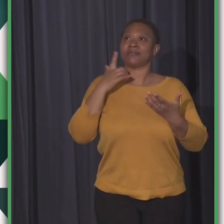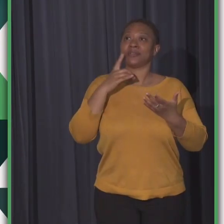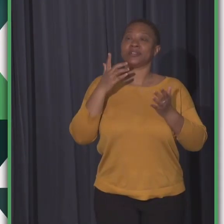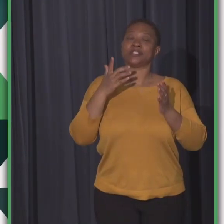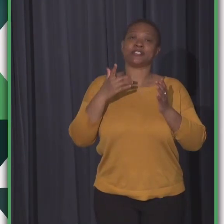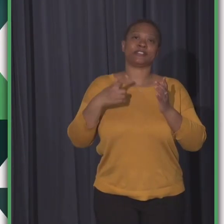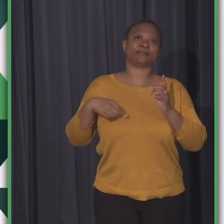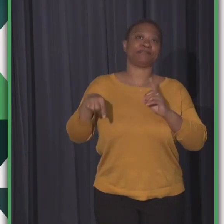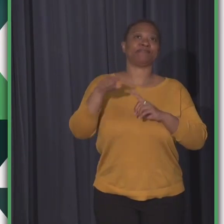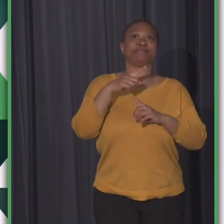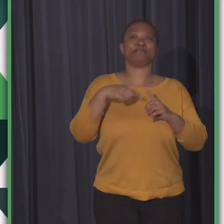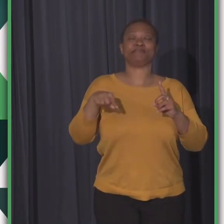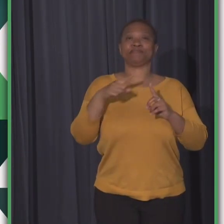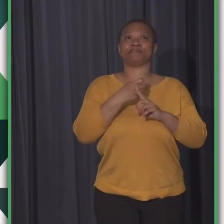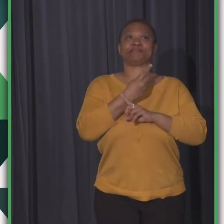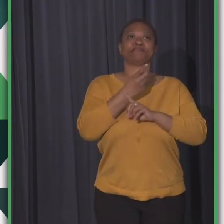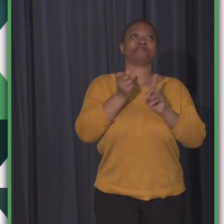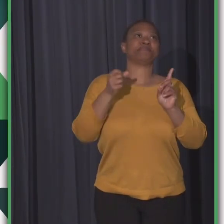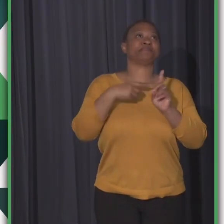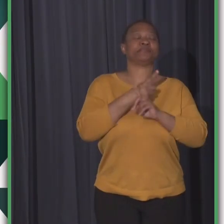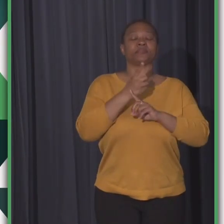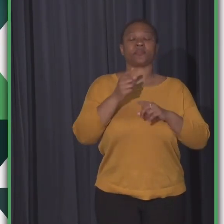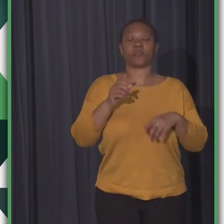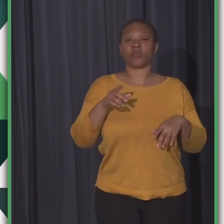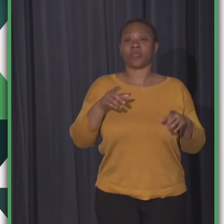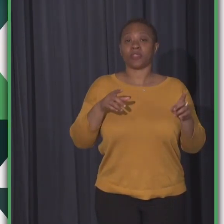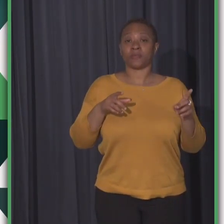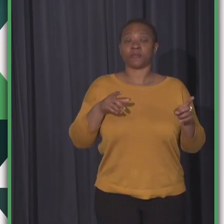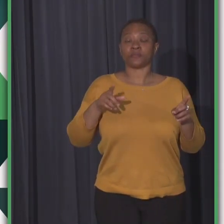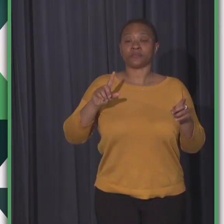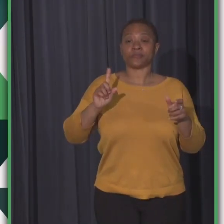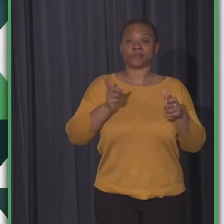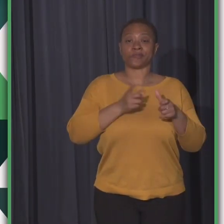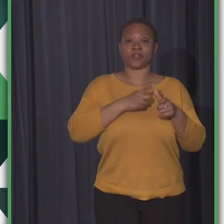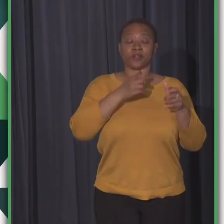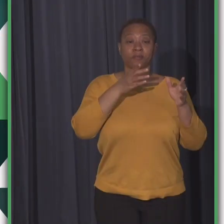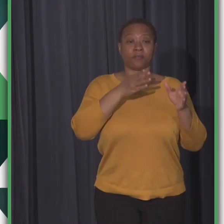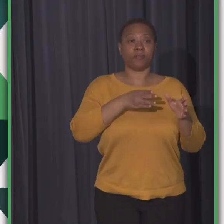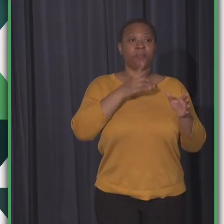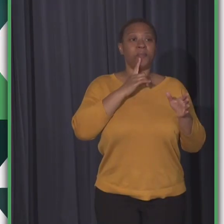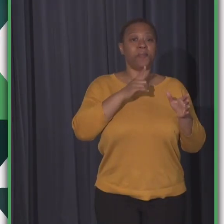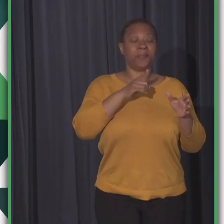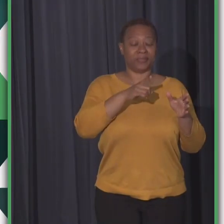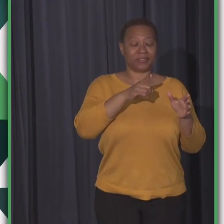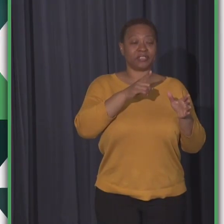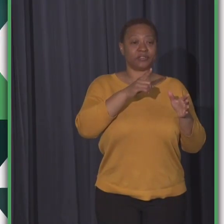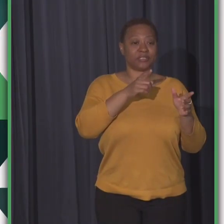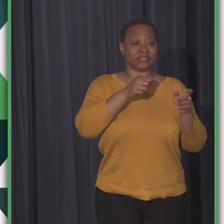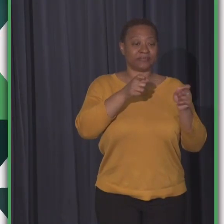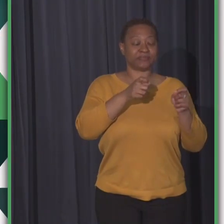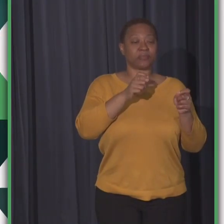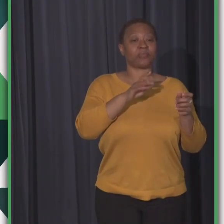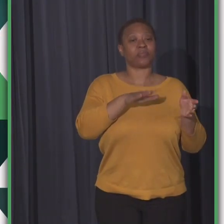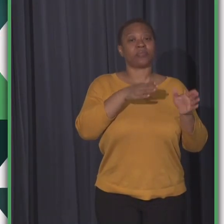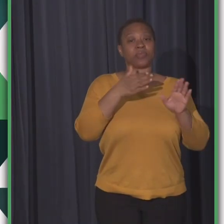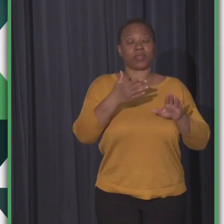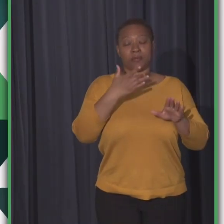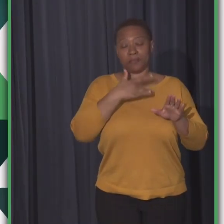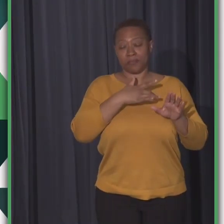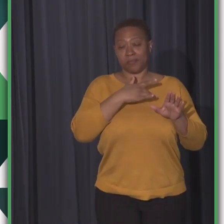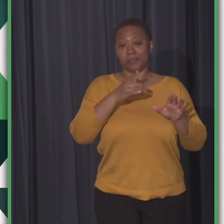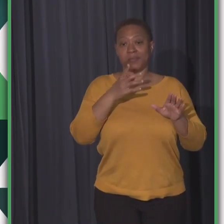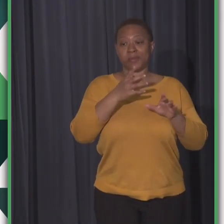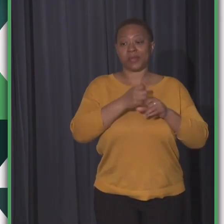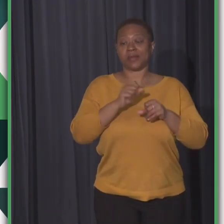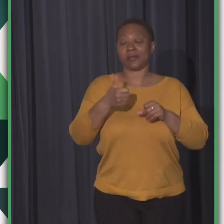my nephew's case in 2021, God rest her soul, she passed away. Then she recently got